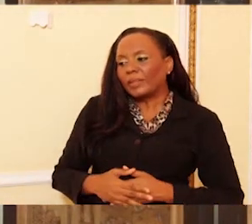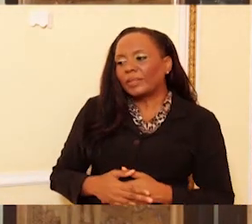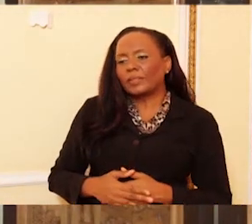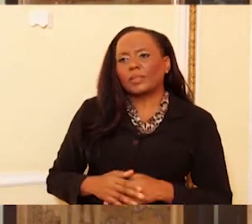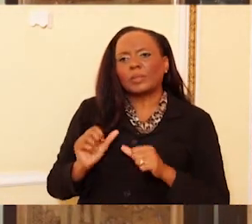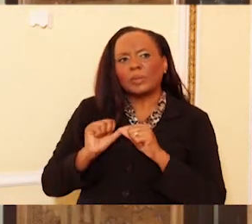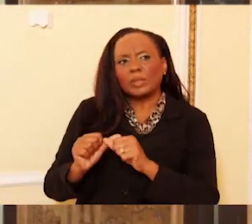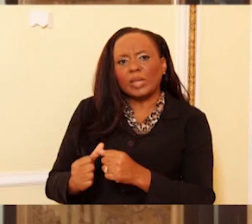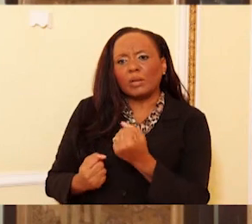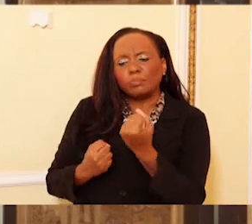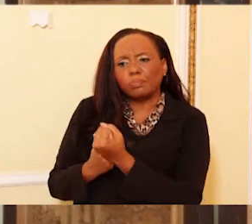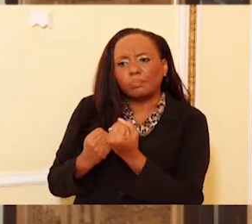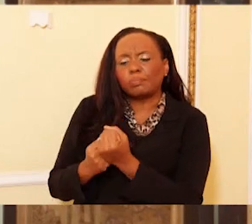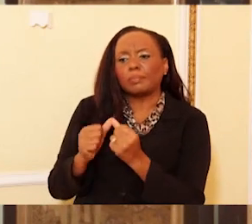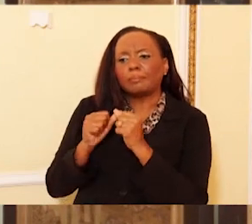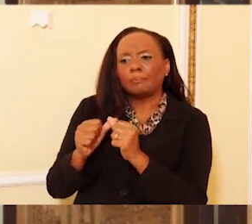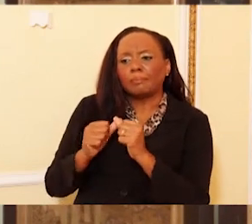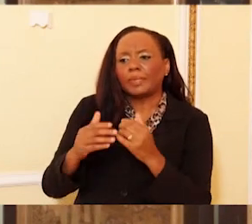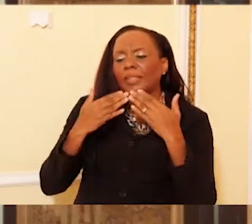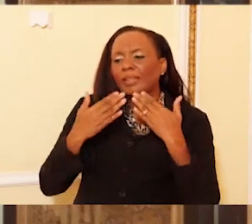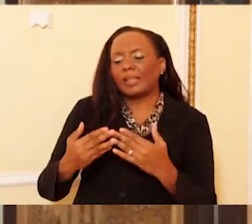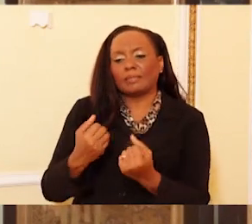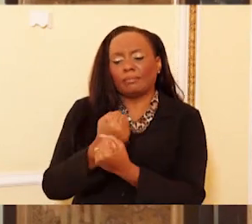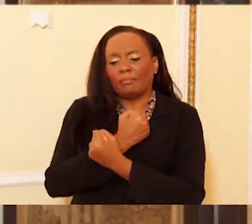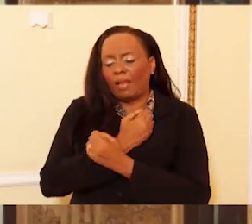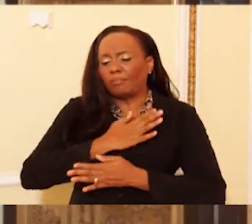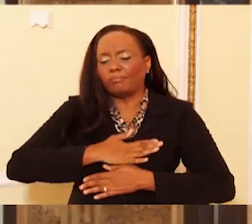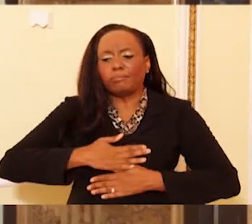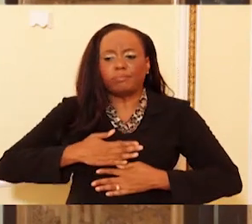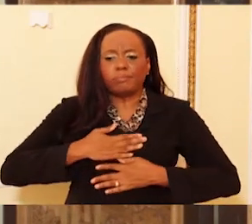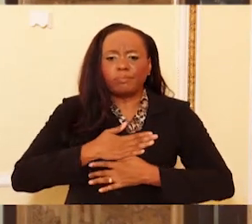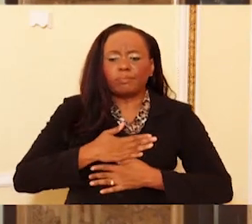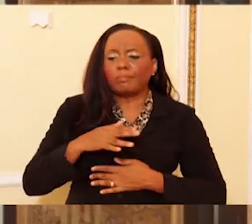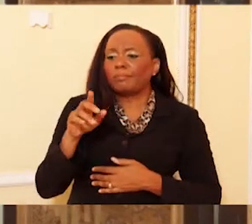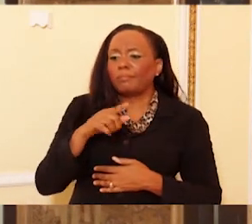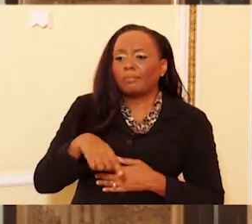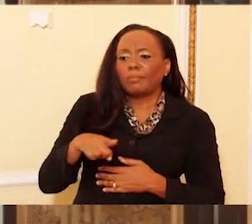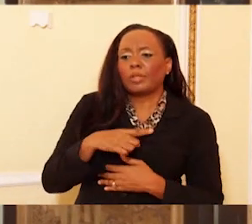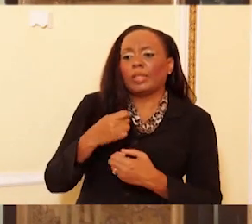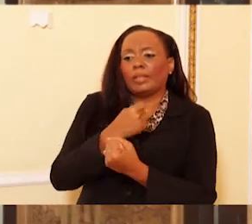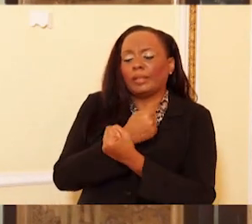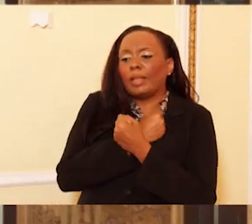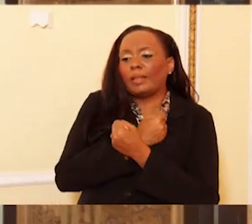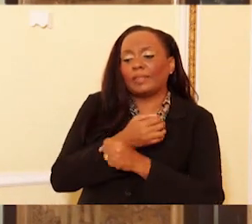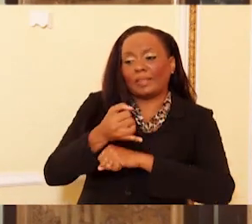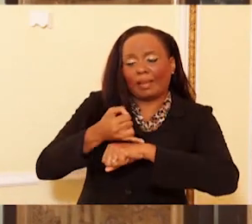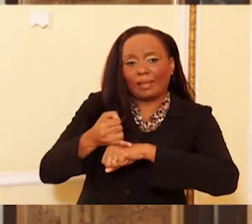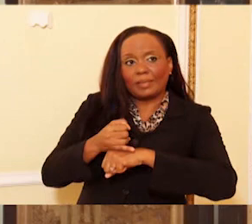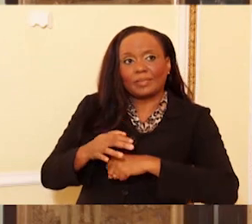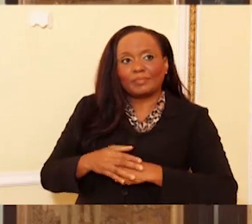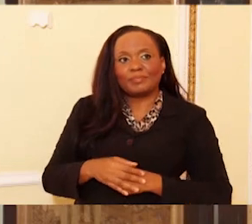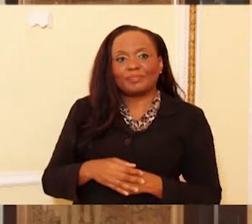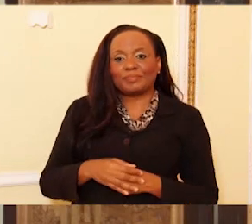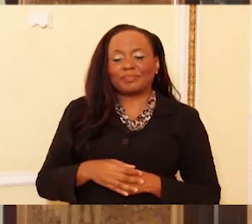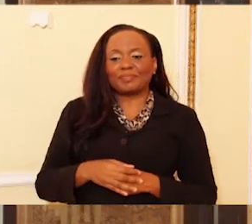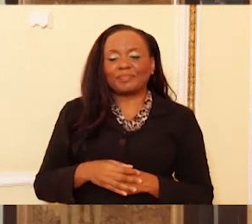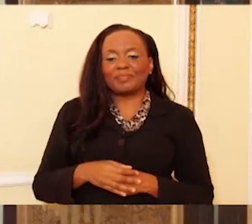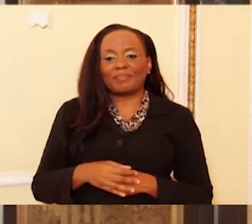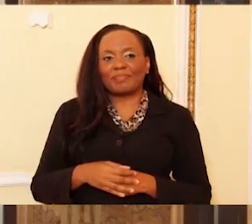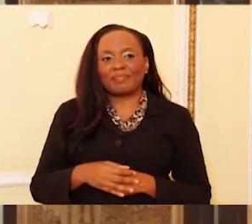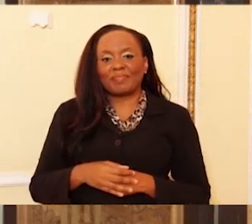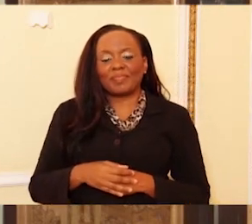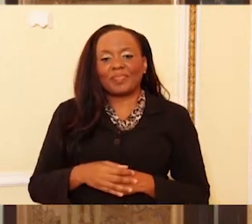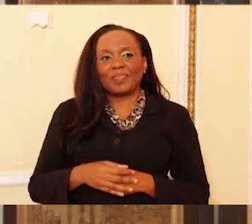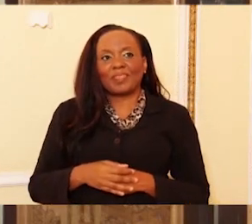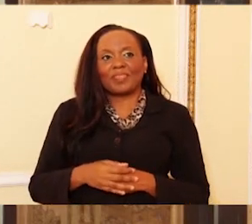continue to give to Barbados and for the love and the appreciation for this little island. I hope that you will tuck away a little bit as well